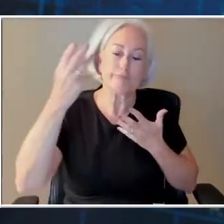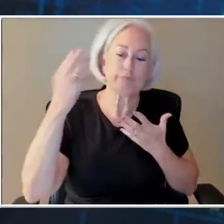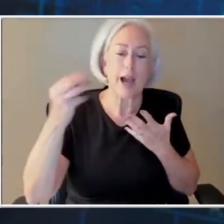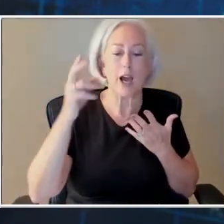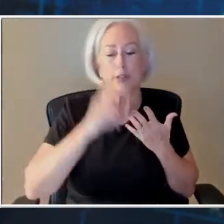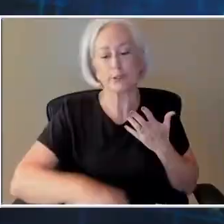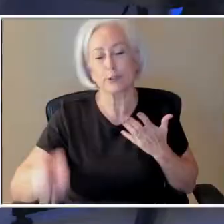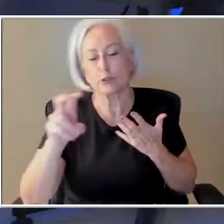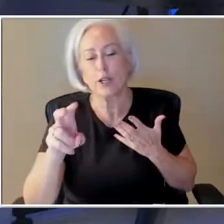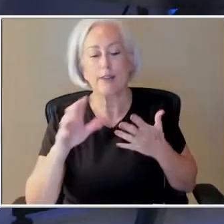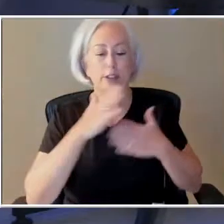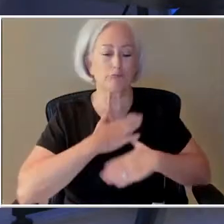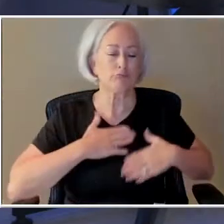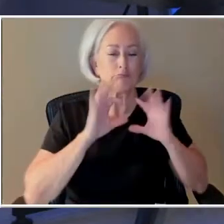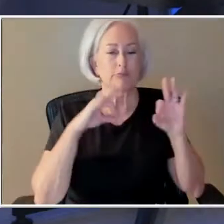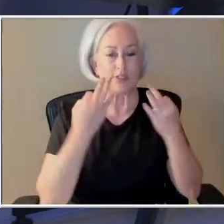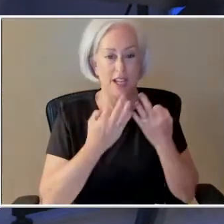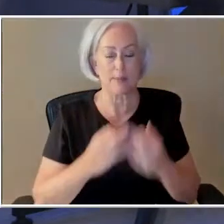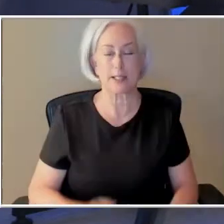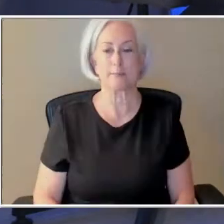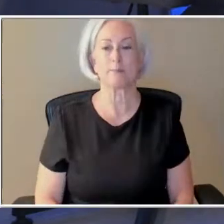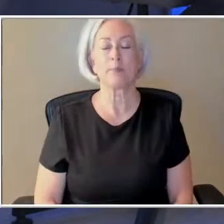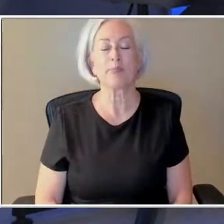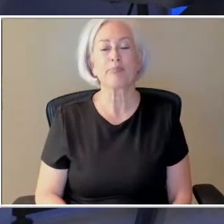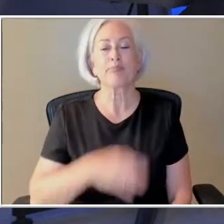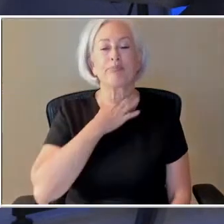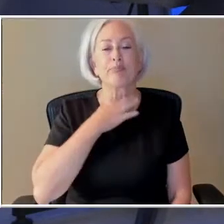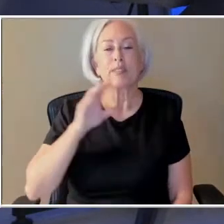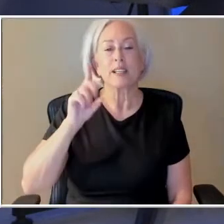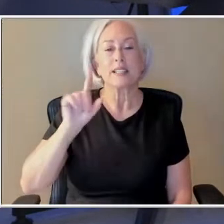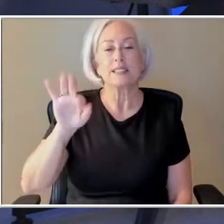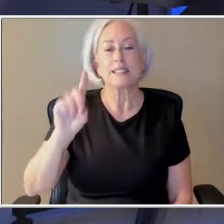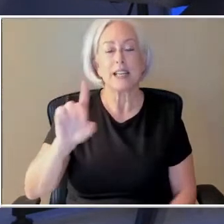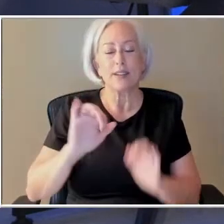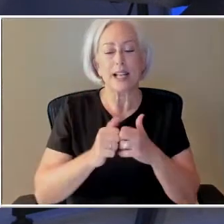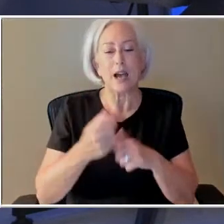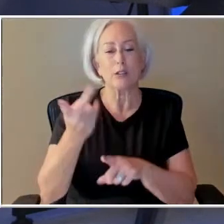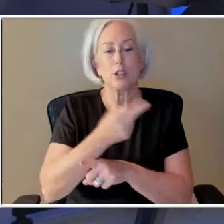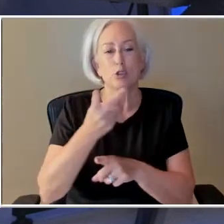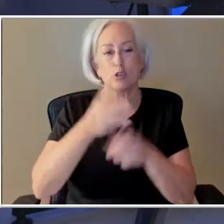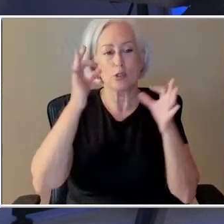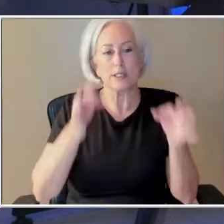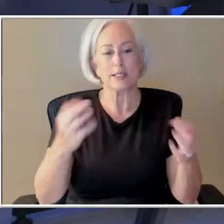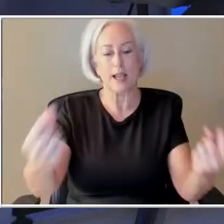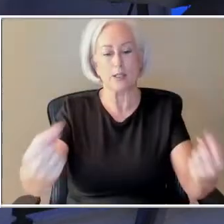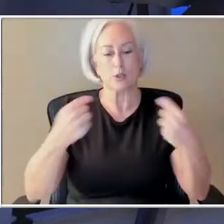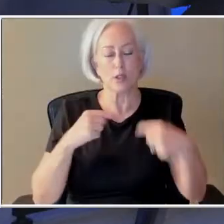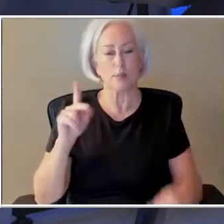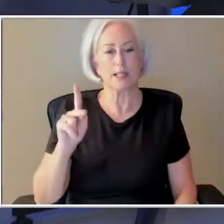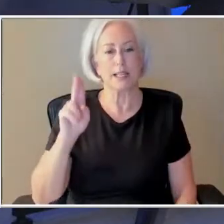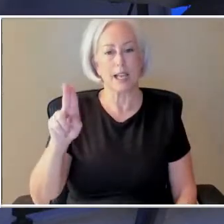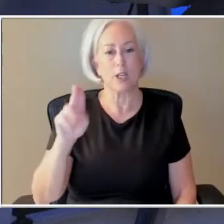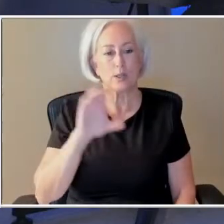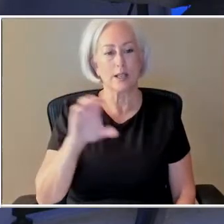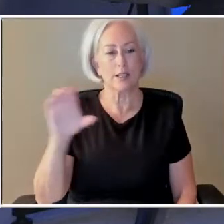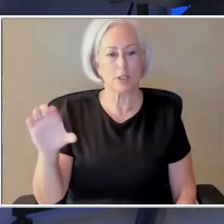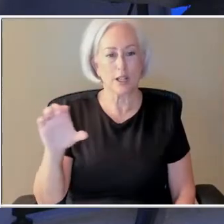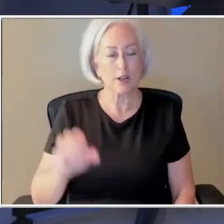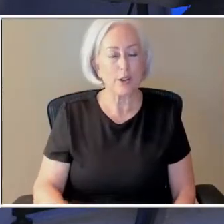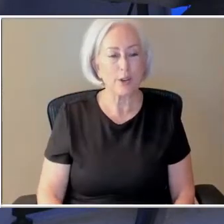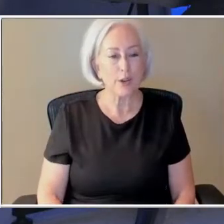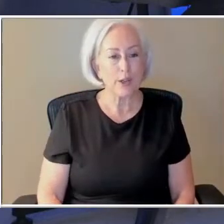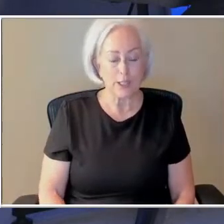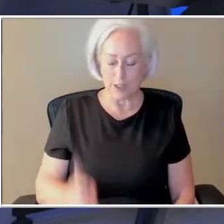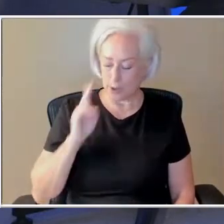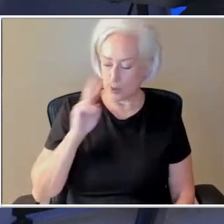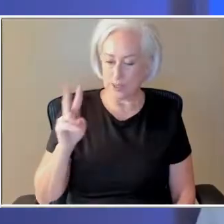etc. David, how did you and Lou decide to come to the University of Kansas Cancer Center and see Dr.